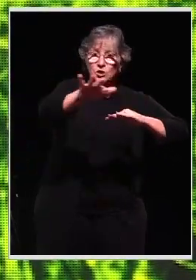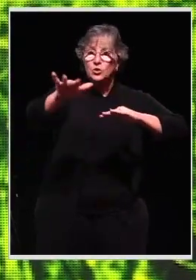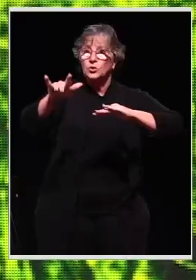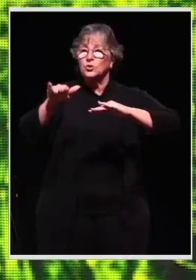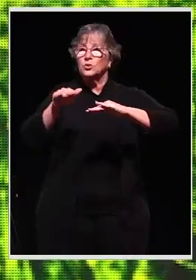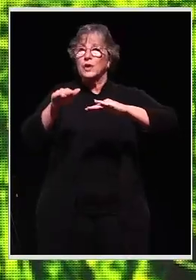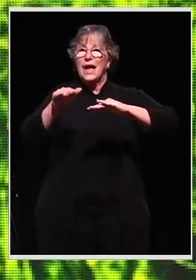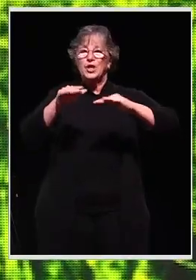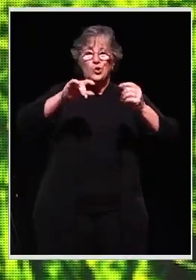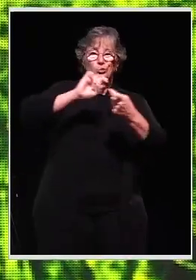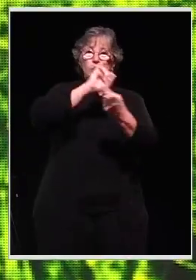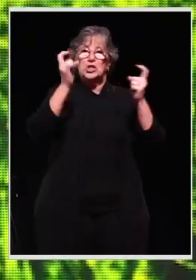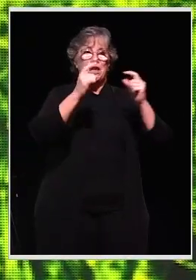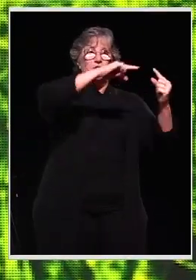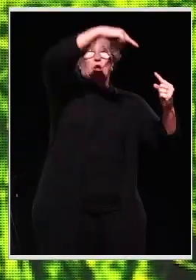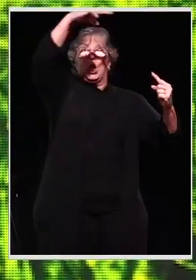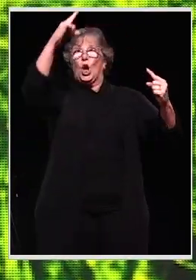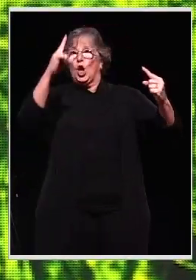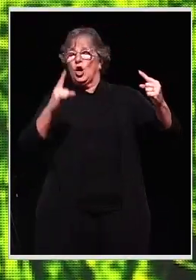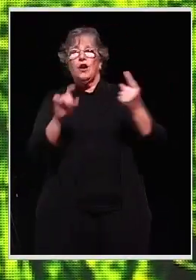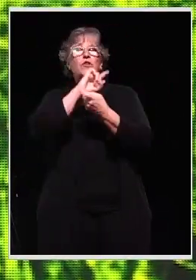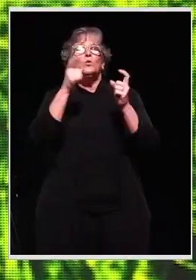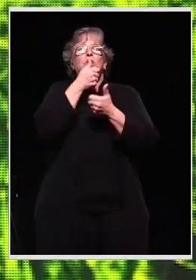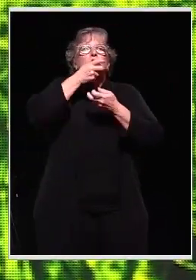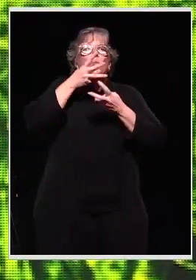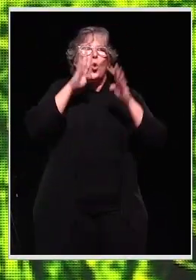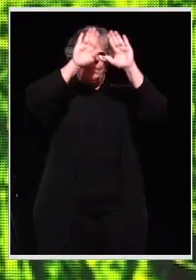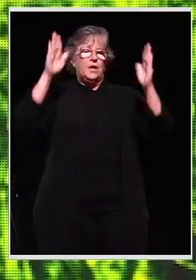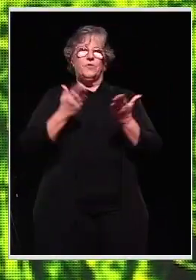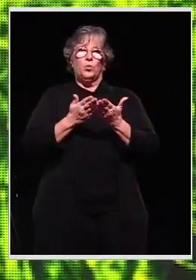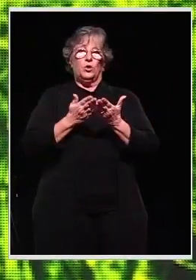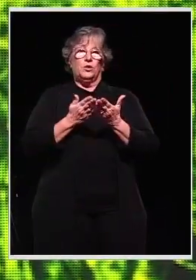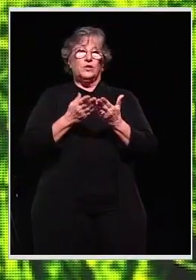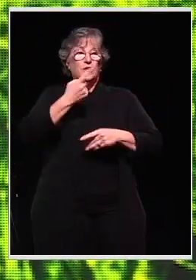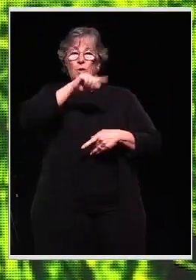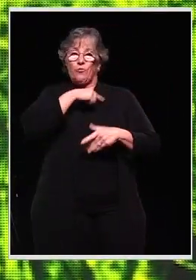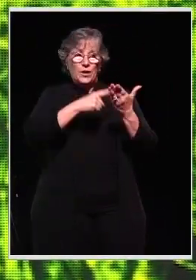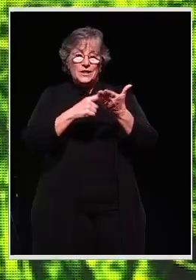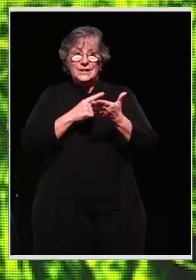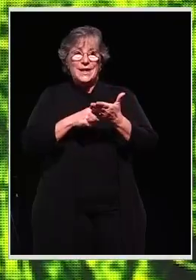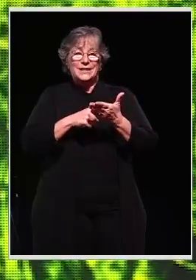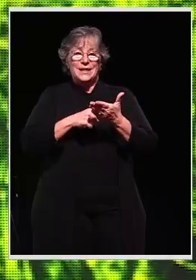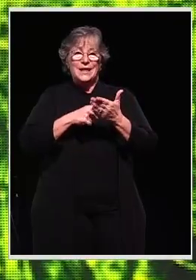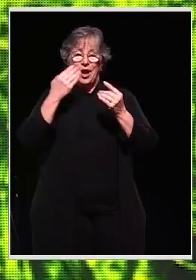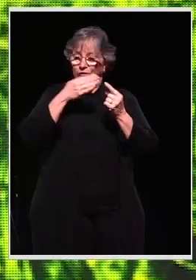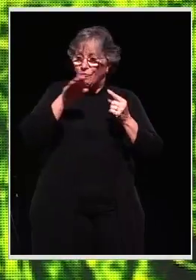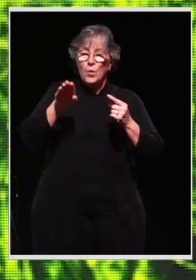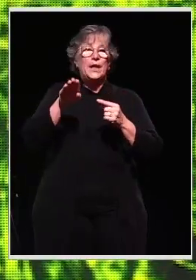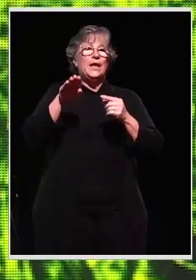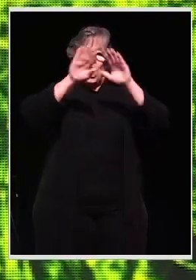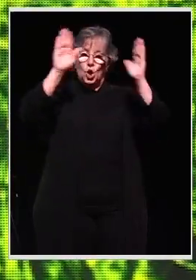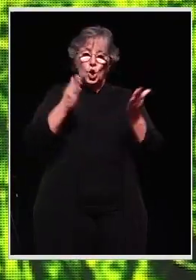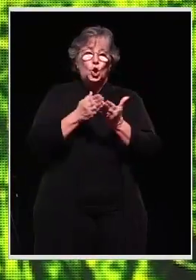methane curve, you bend the warming curve. So if we're talking about avoiding 1.5 degrees Celsius of global warming, which we've